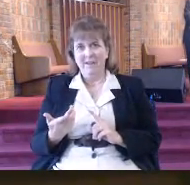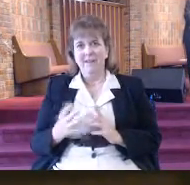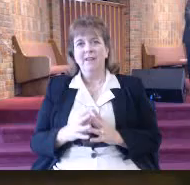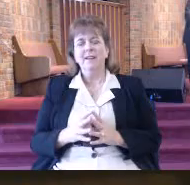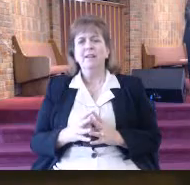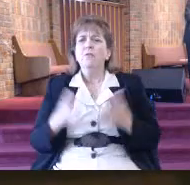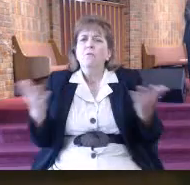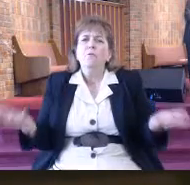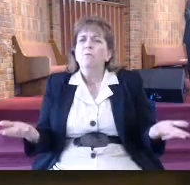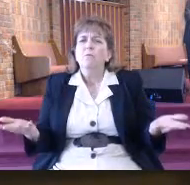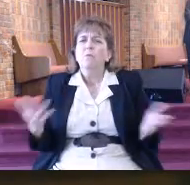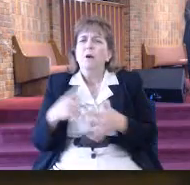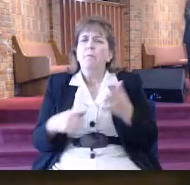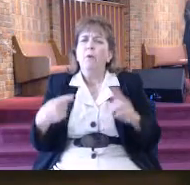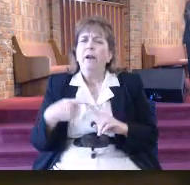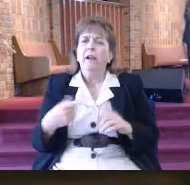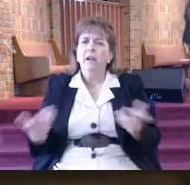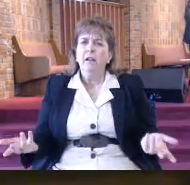Then what is?